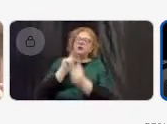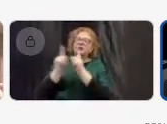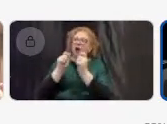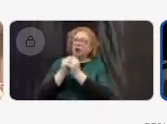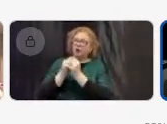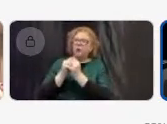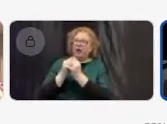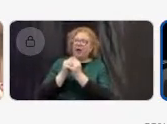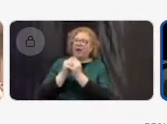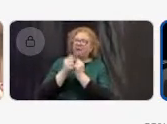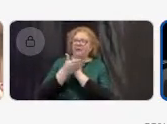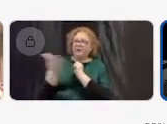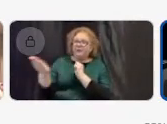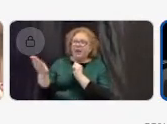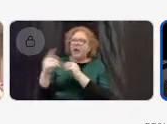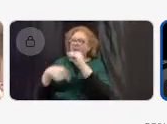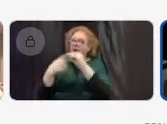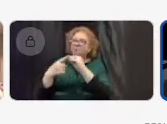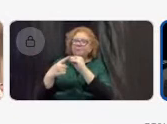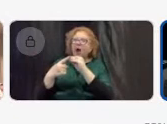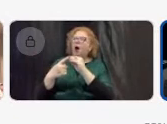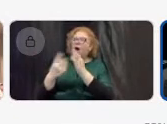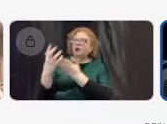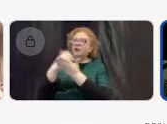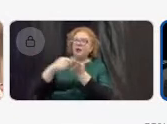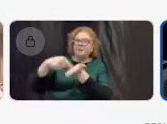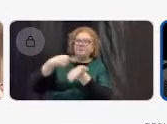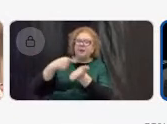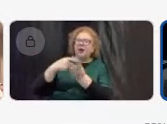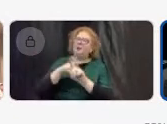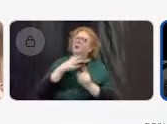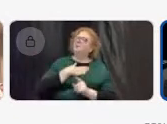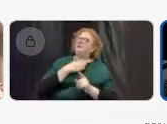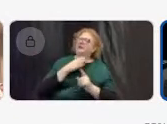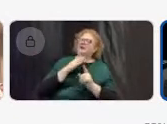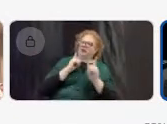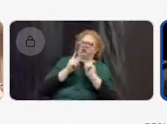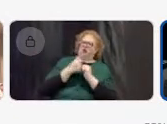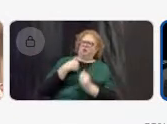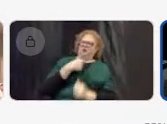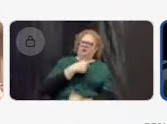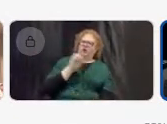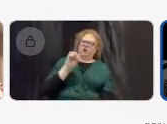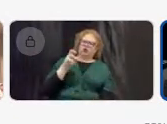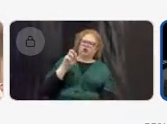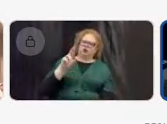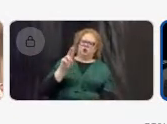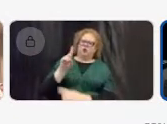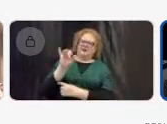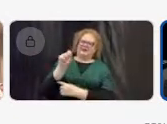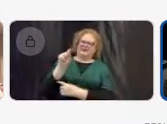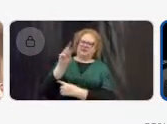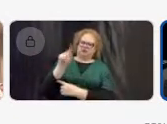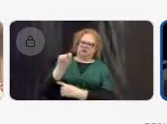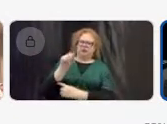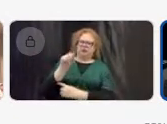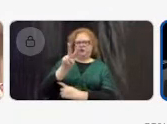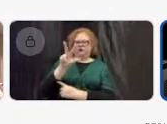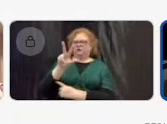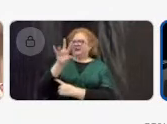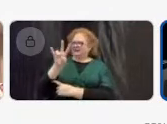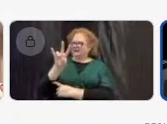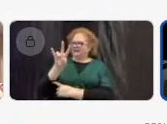Please consult with the Sewer Improvement District 237, because we would like to have some say in what